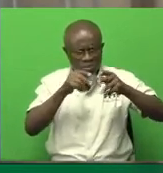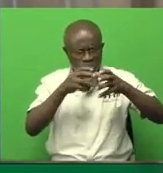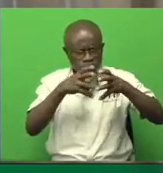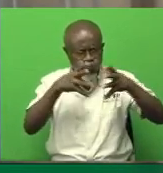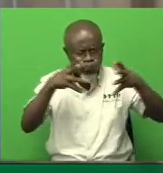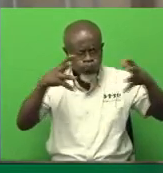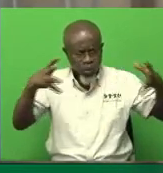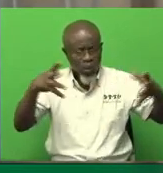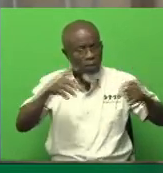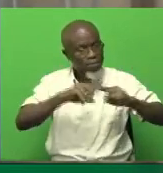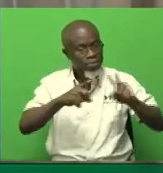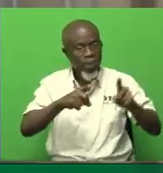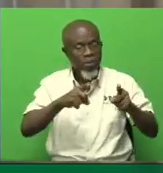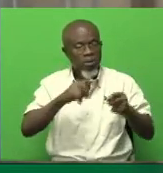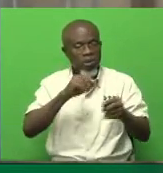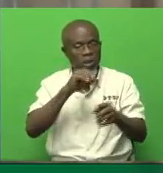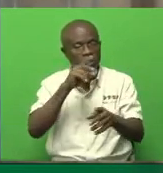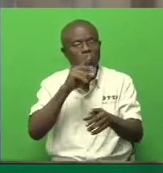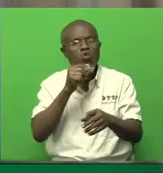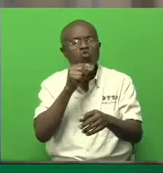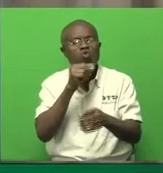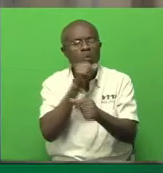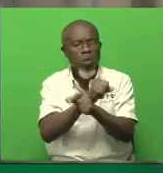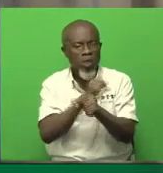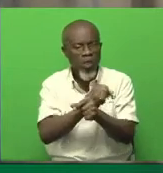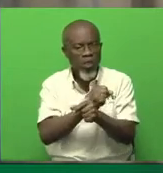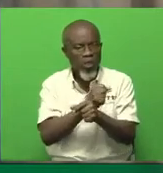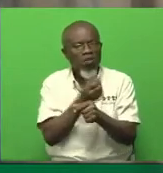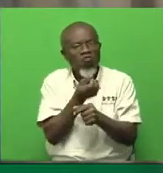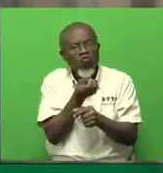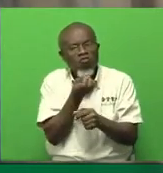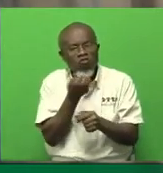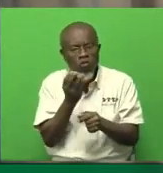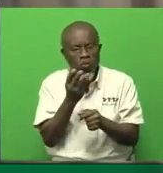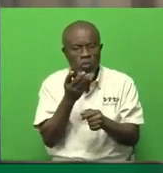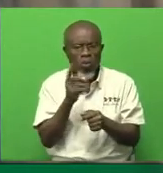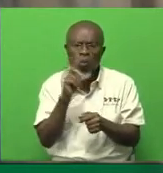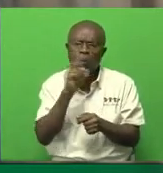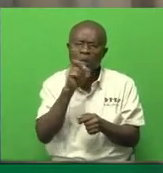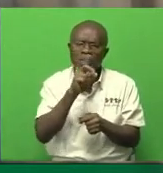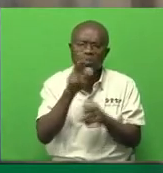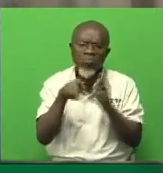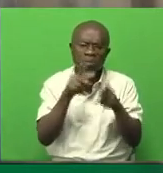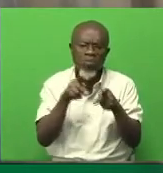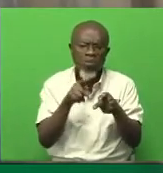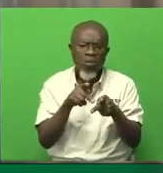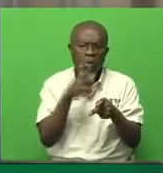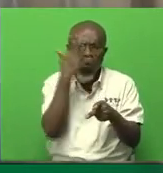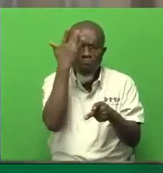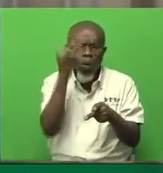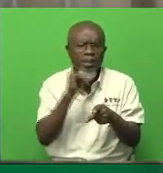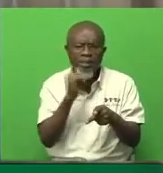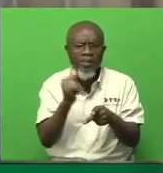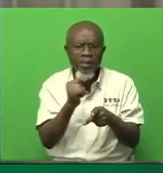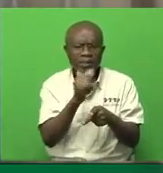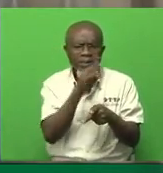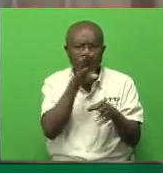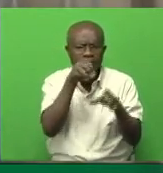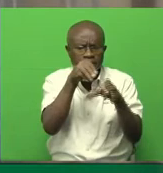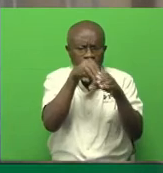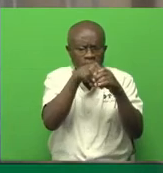decreasing labor force and are falling labor participation with where these people Madam speaker why are there not only official